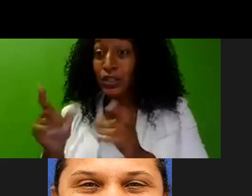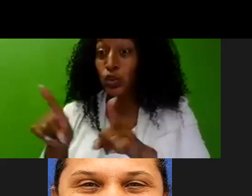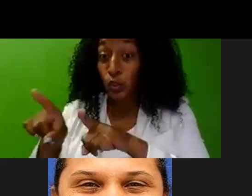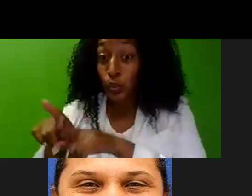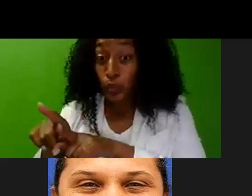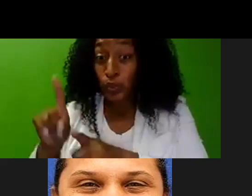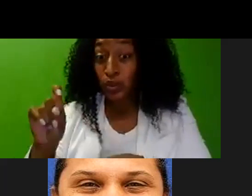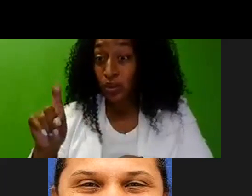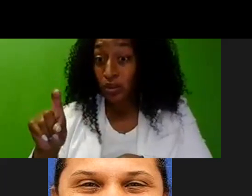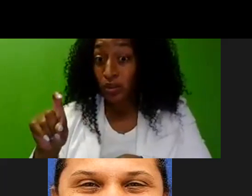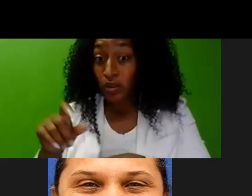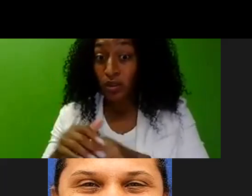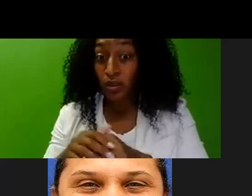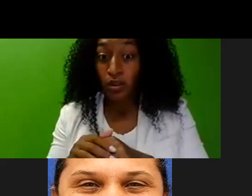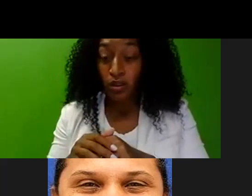well?